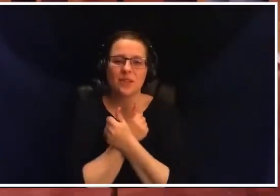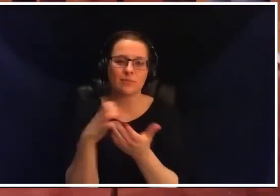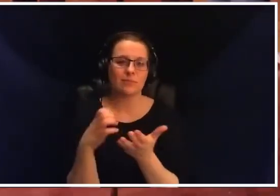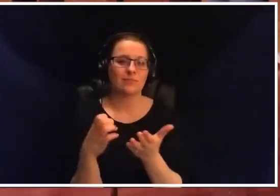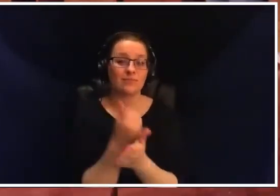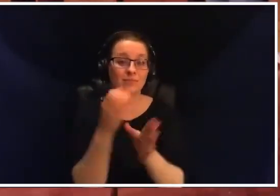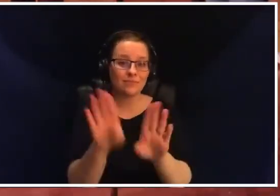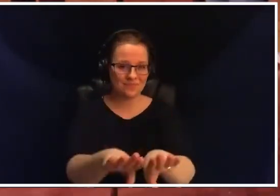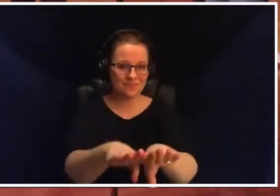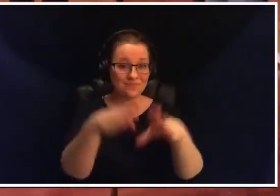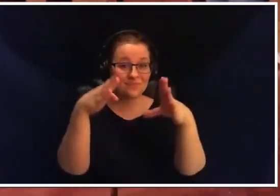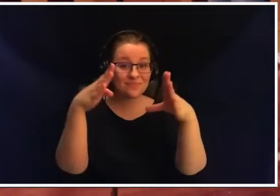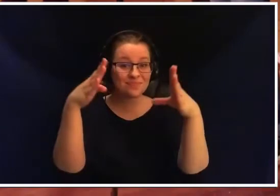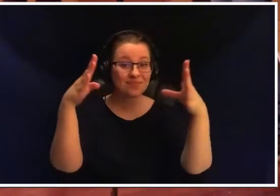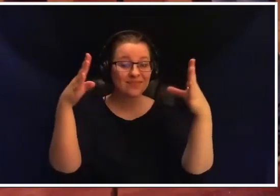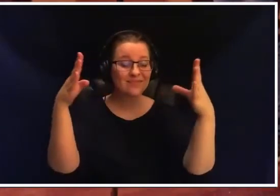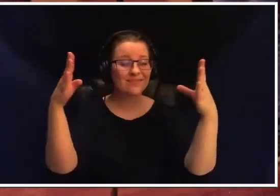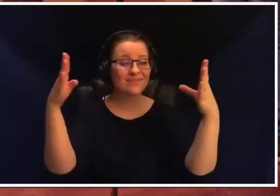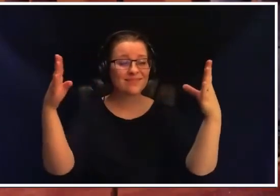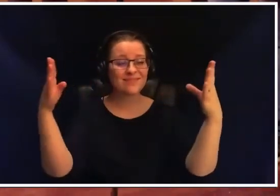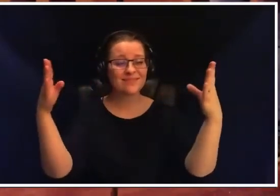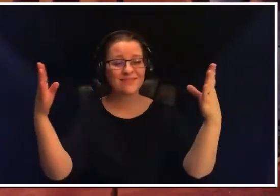open